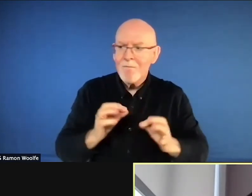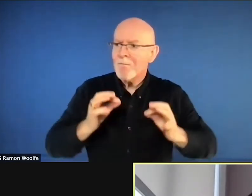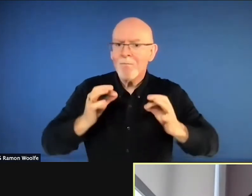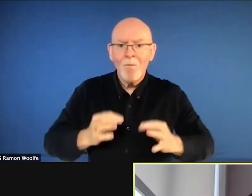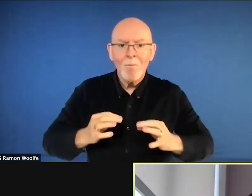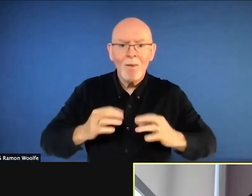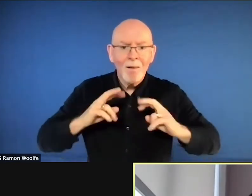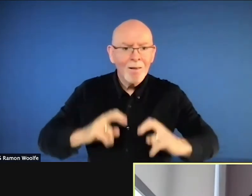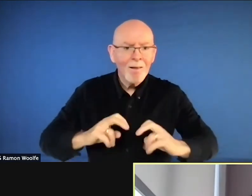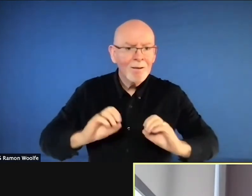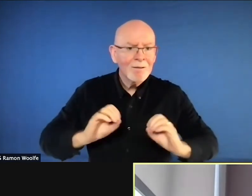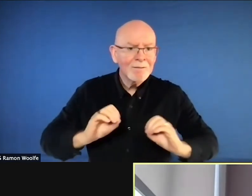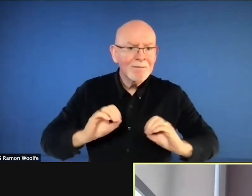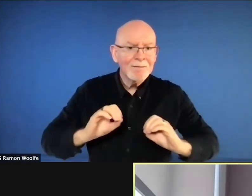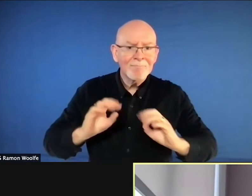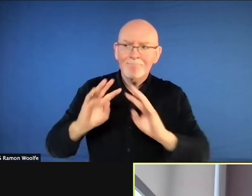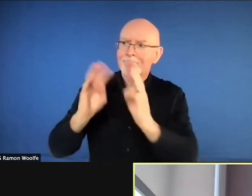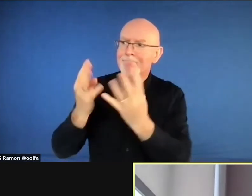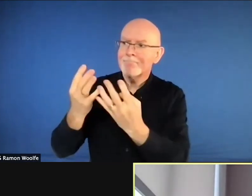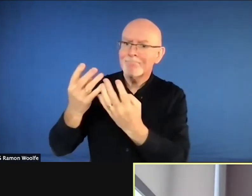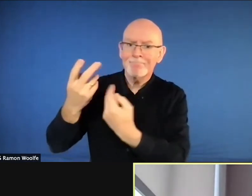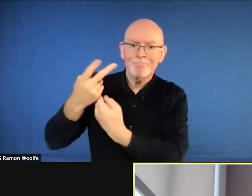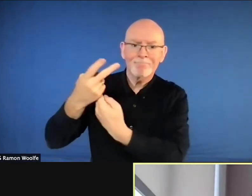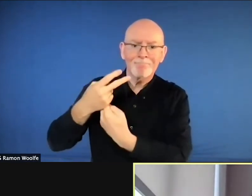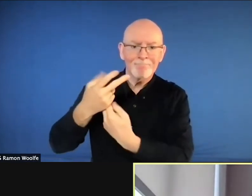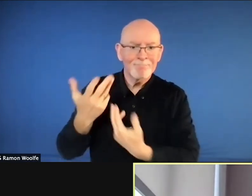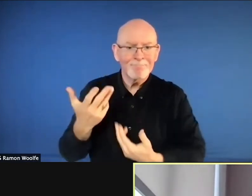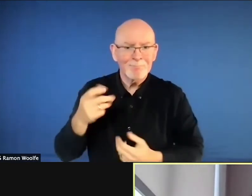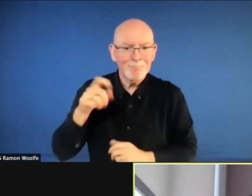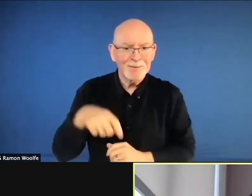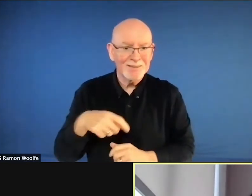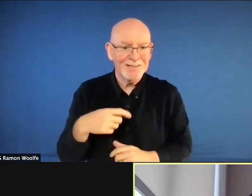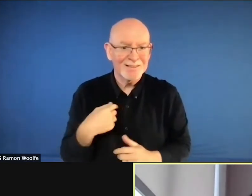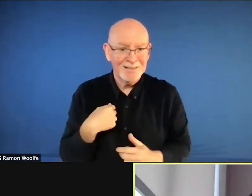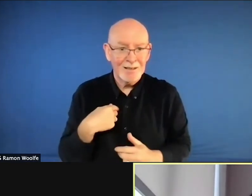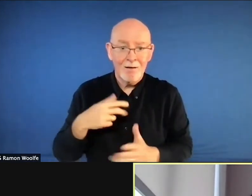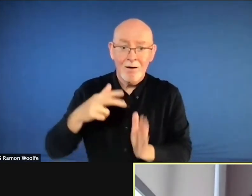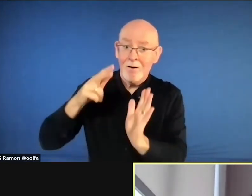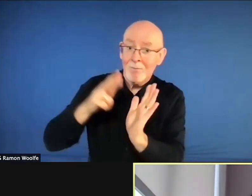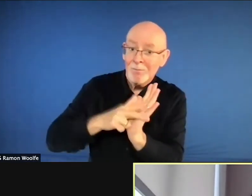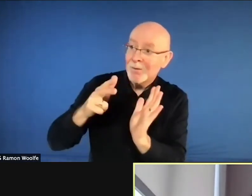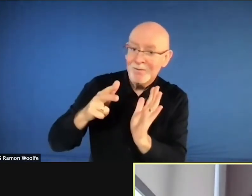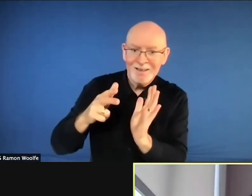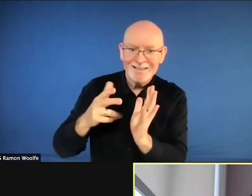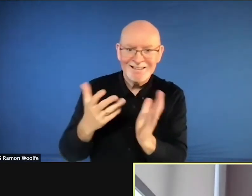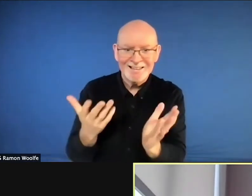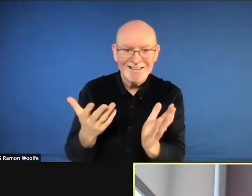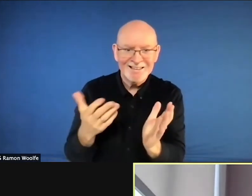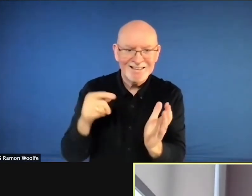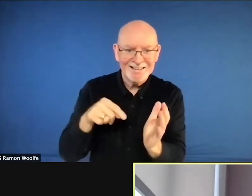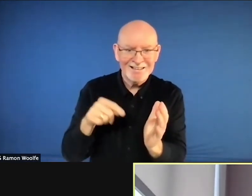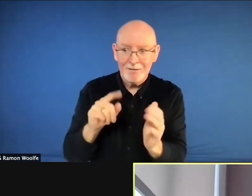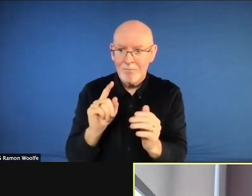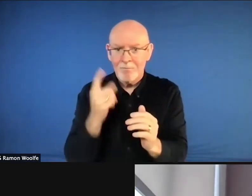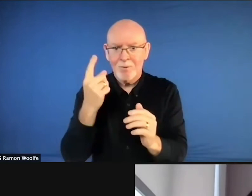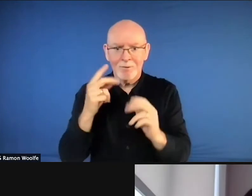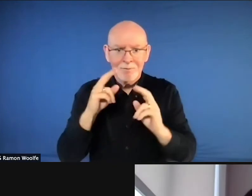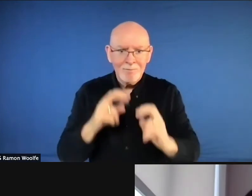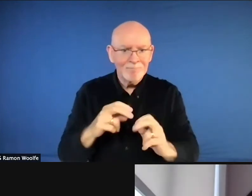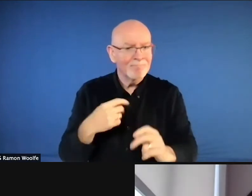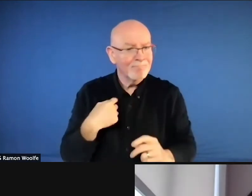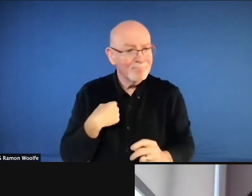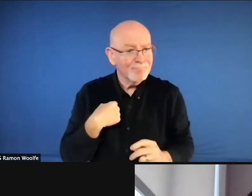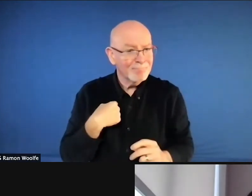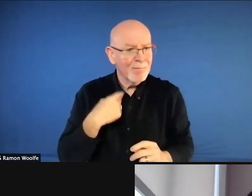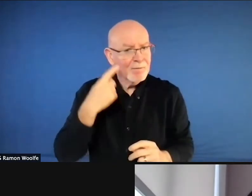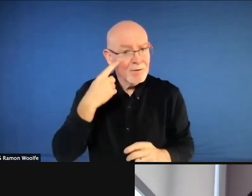languages. And events like this one are extremely helpful. Great, thank you. We have